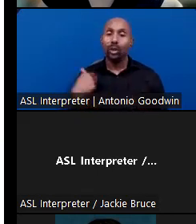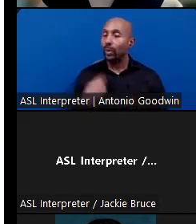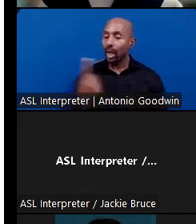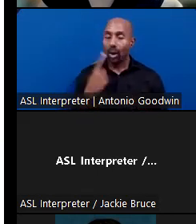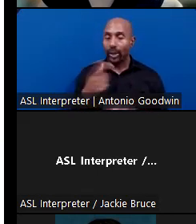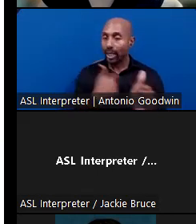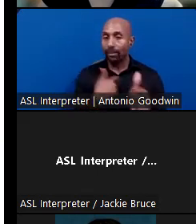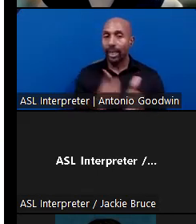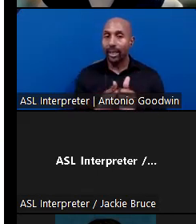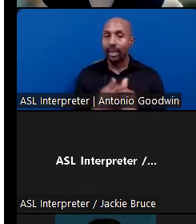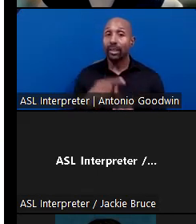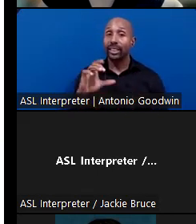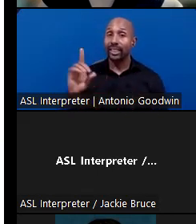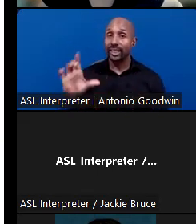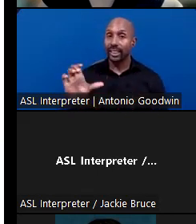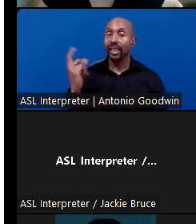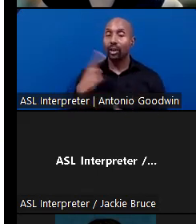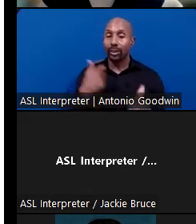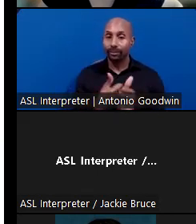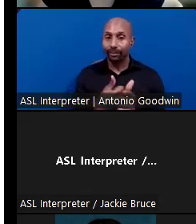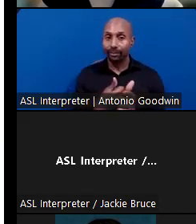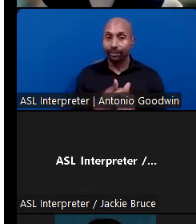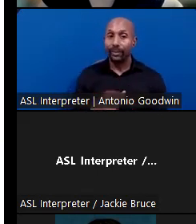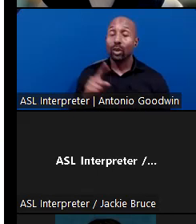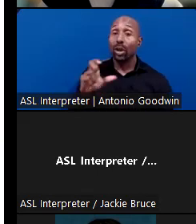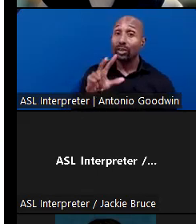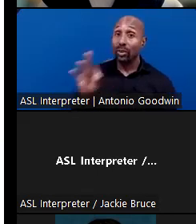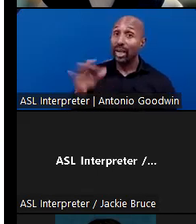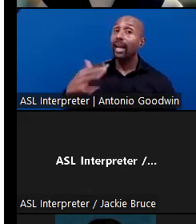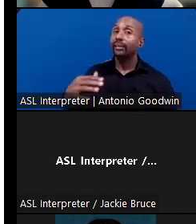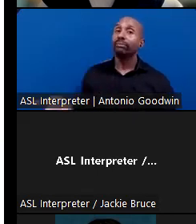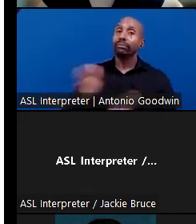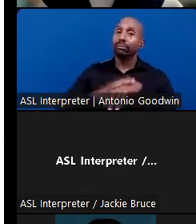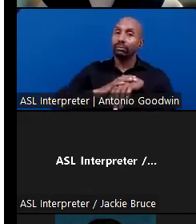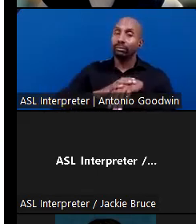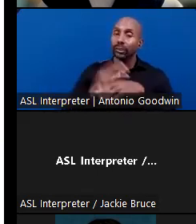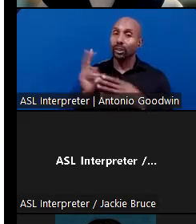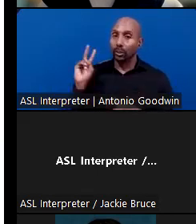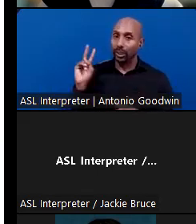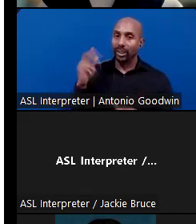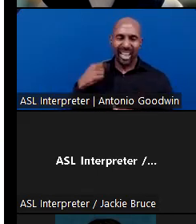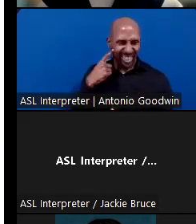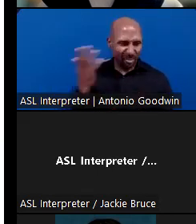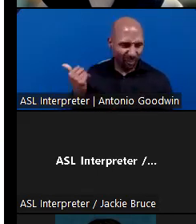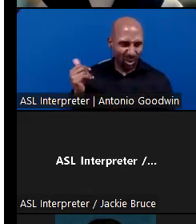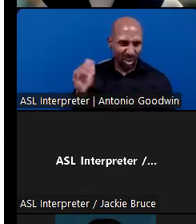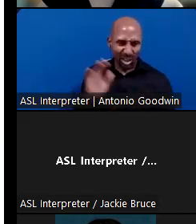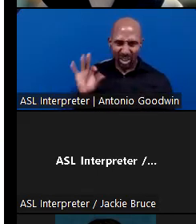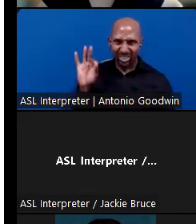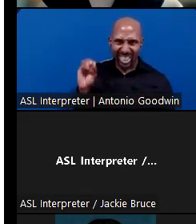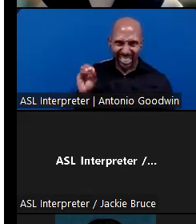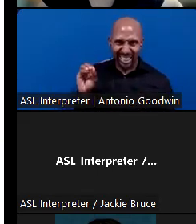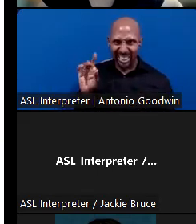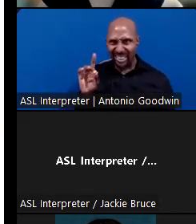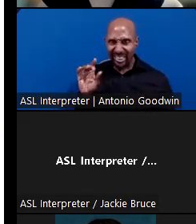139 cases is definitely more than it was 2 weeks ago. I think we had like 90 2 weeks ago.